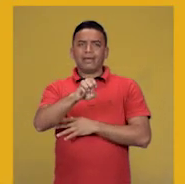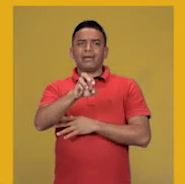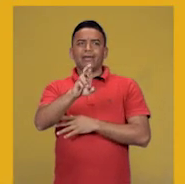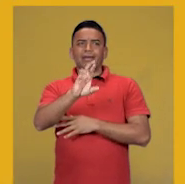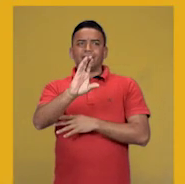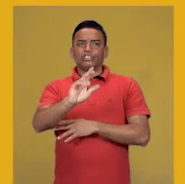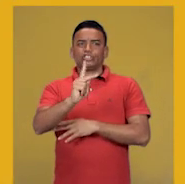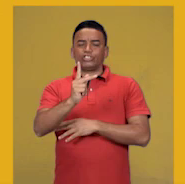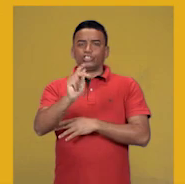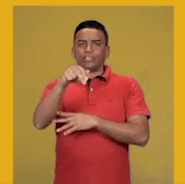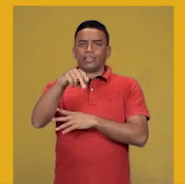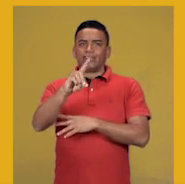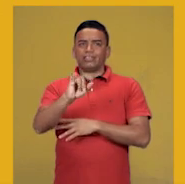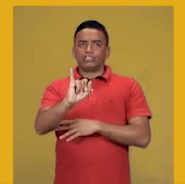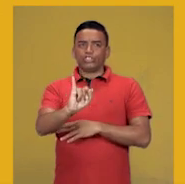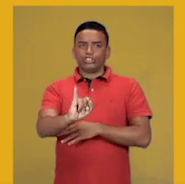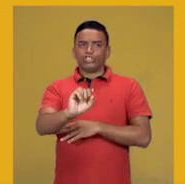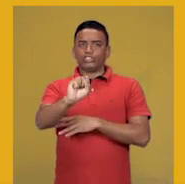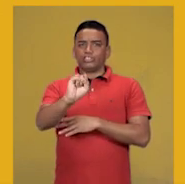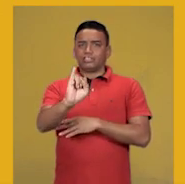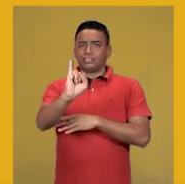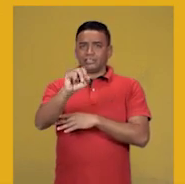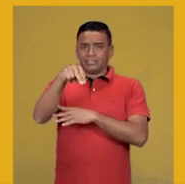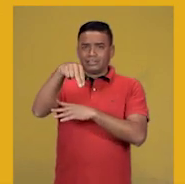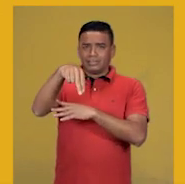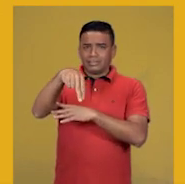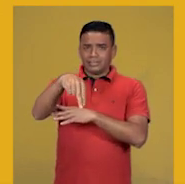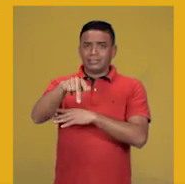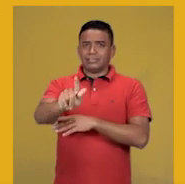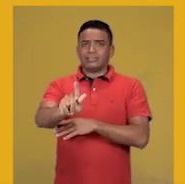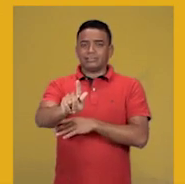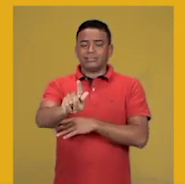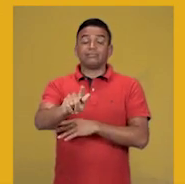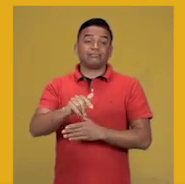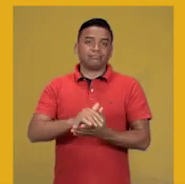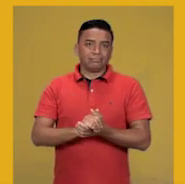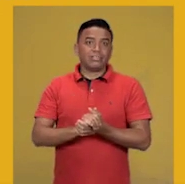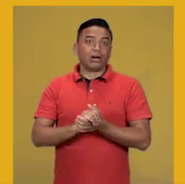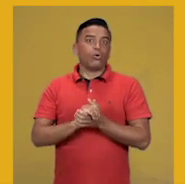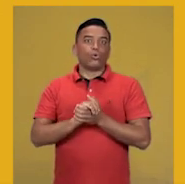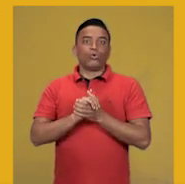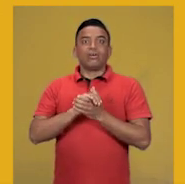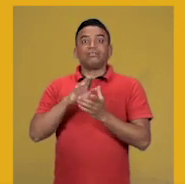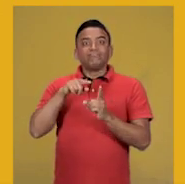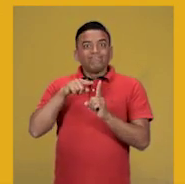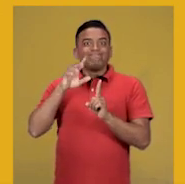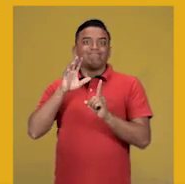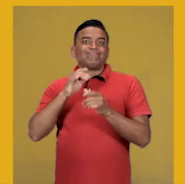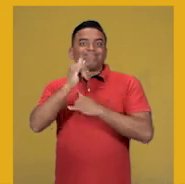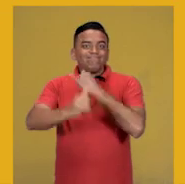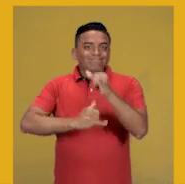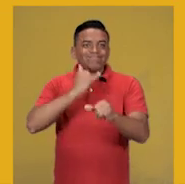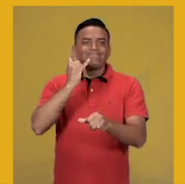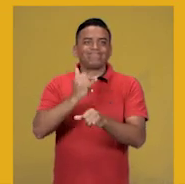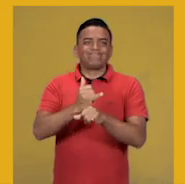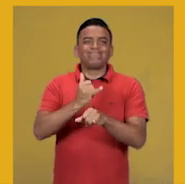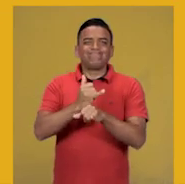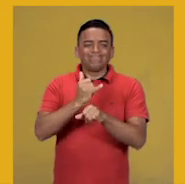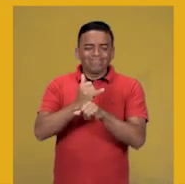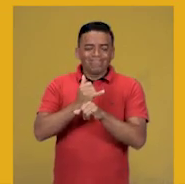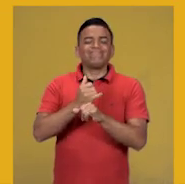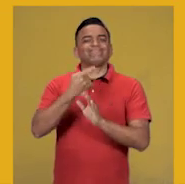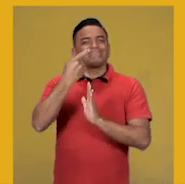displaying and selling products to customers. Whether digital or in-store, retailers